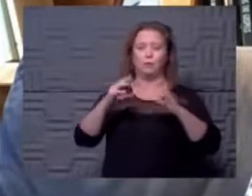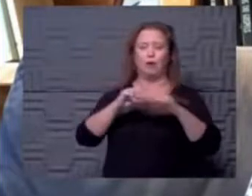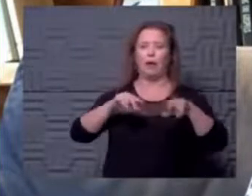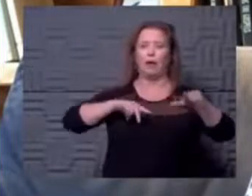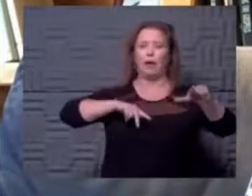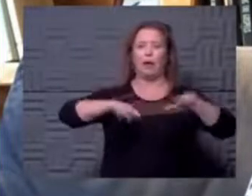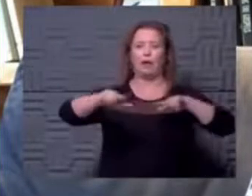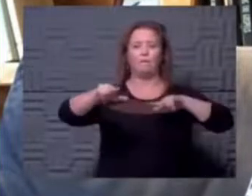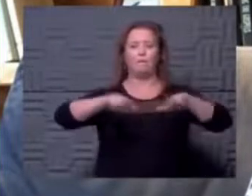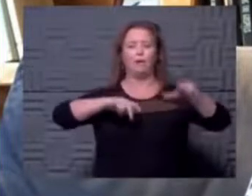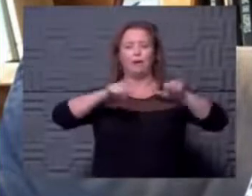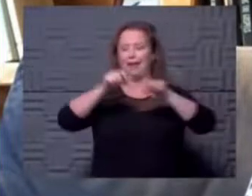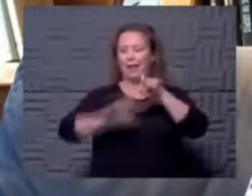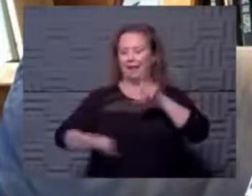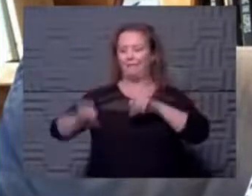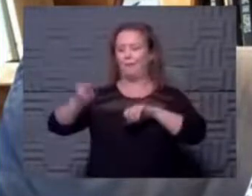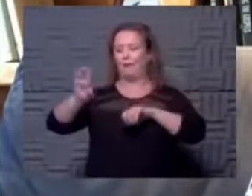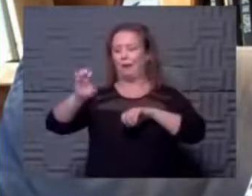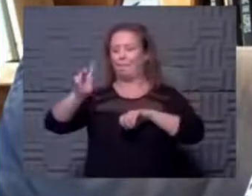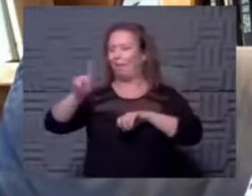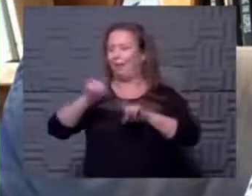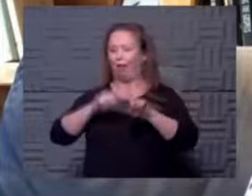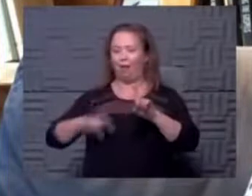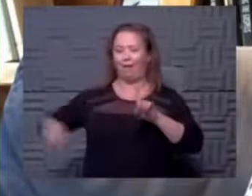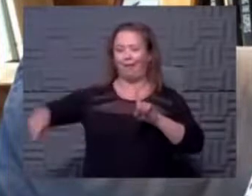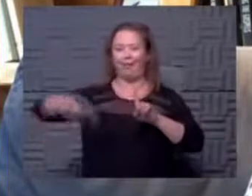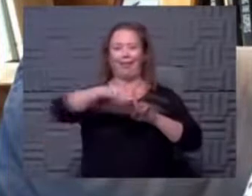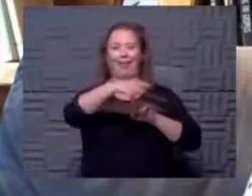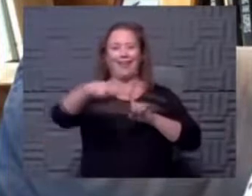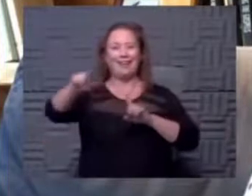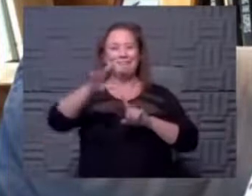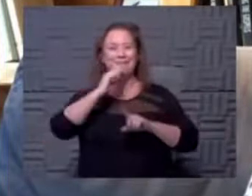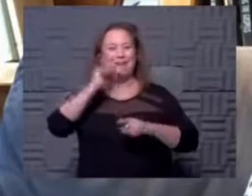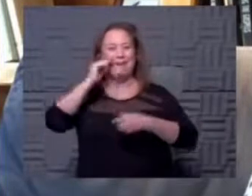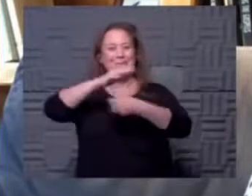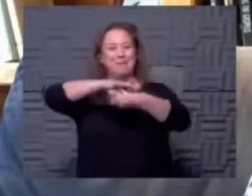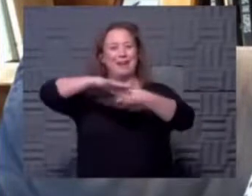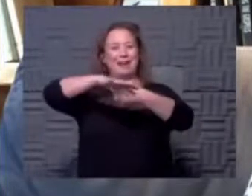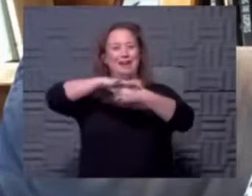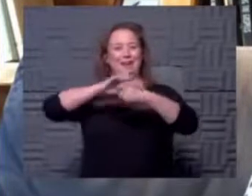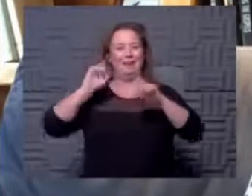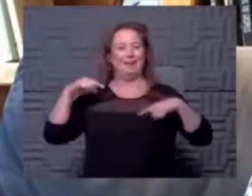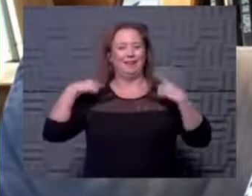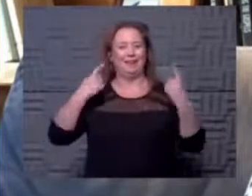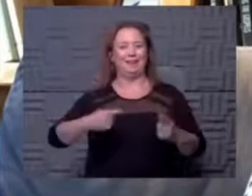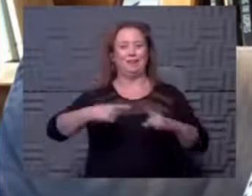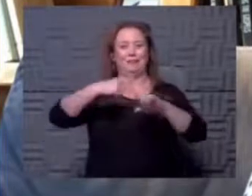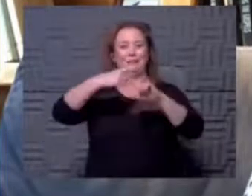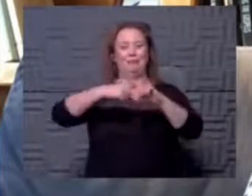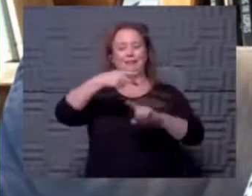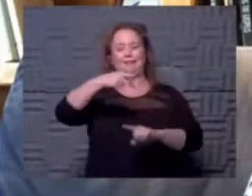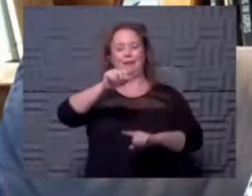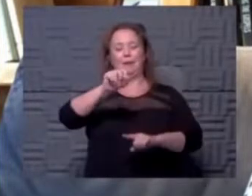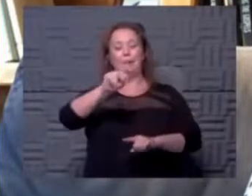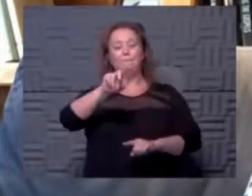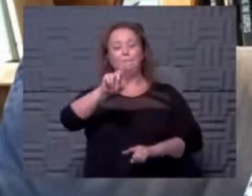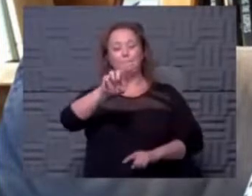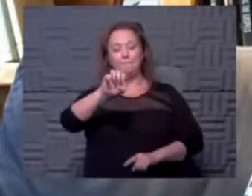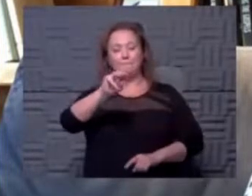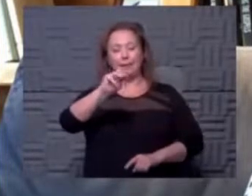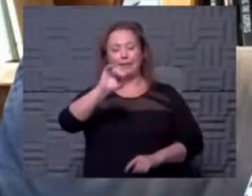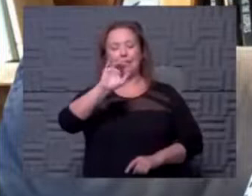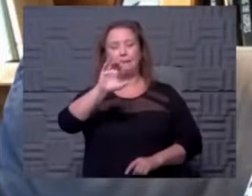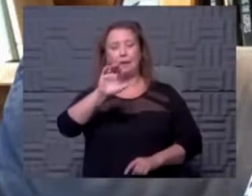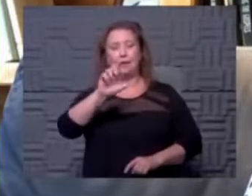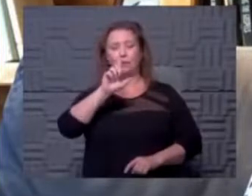walked every block in every configuration of my neighborhood through these months of a pandemic. And there really is